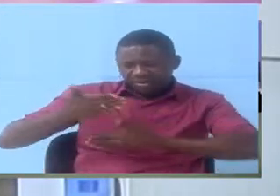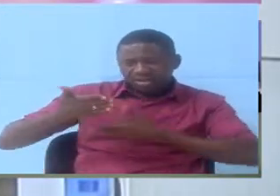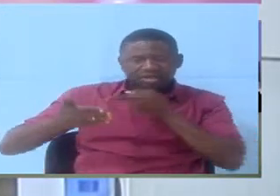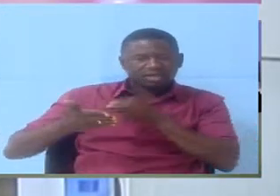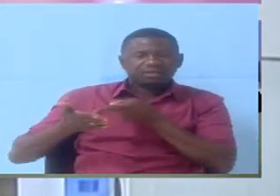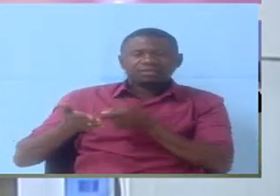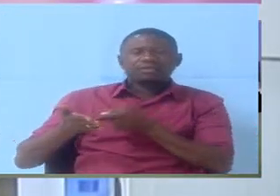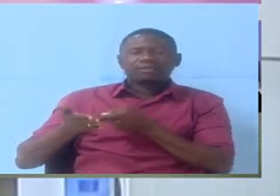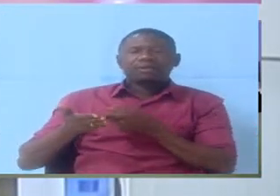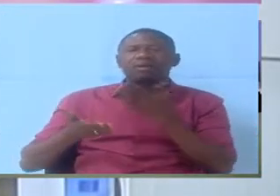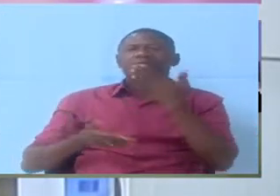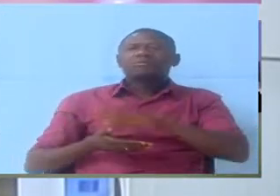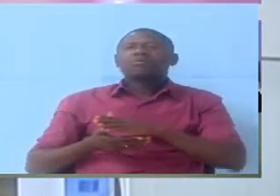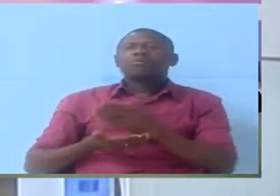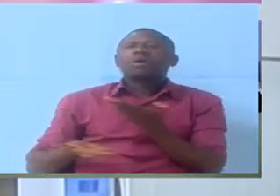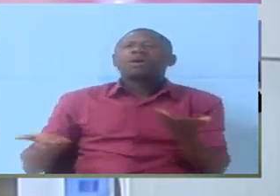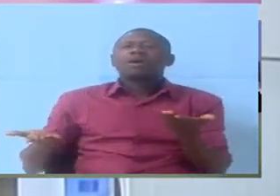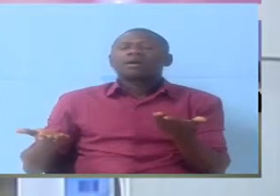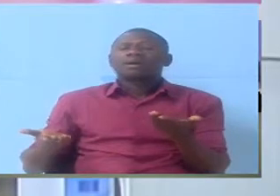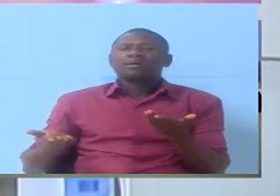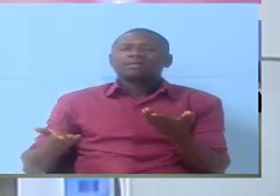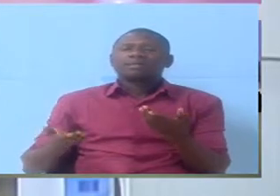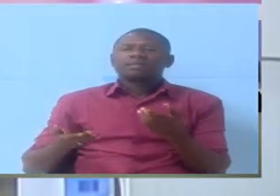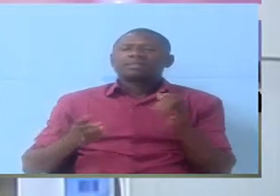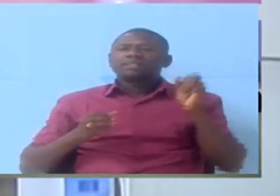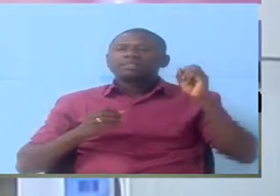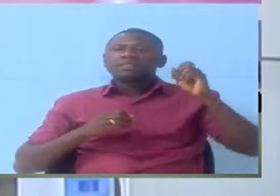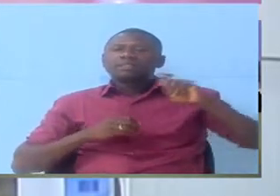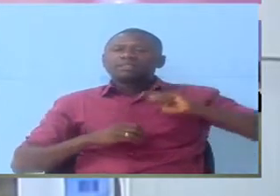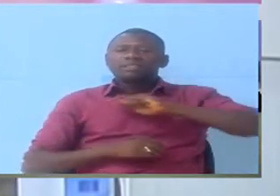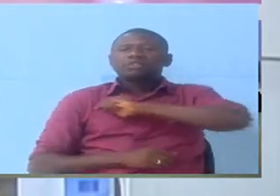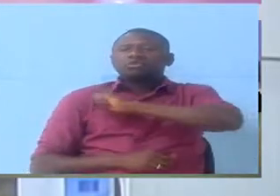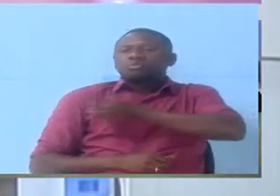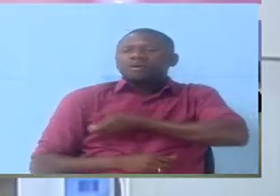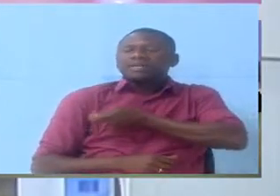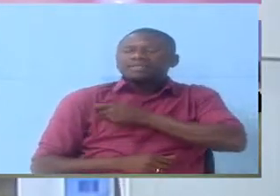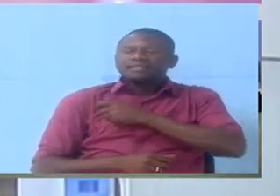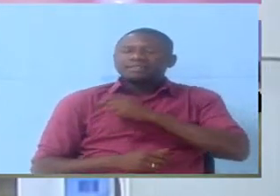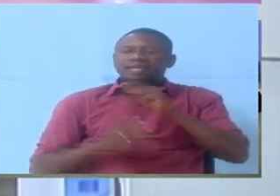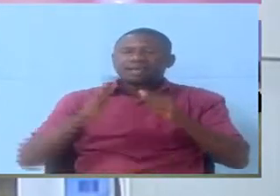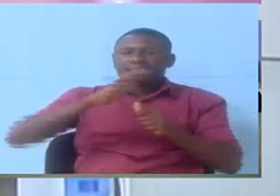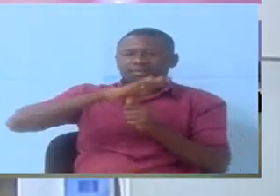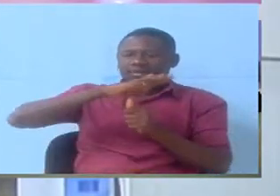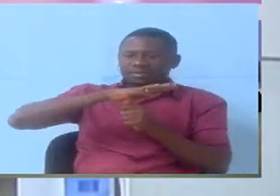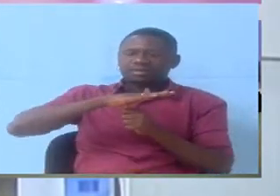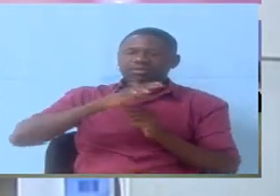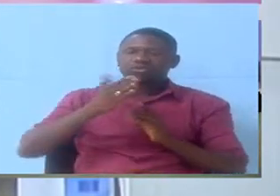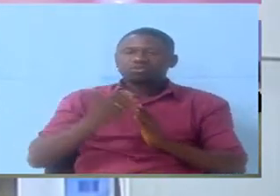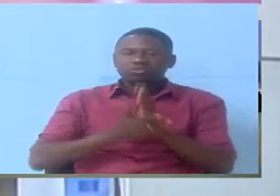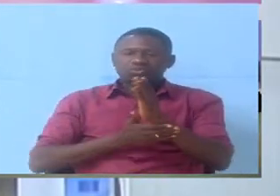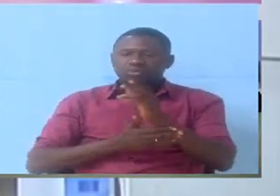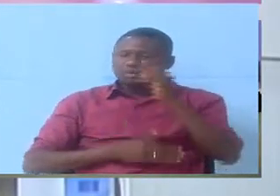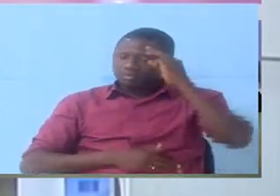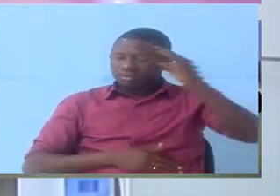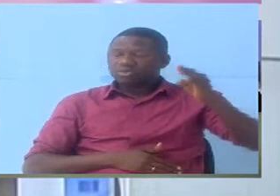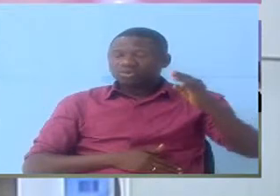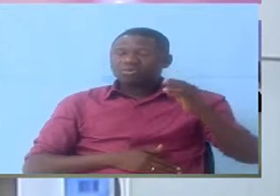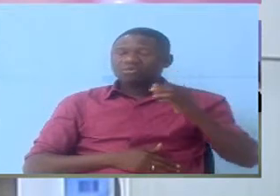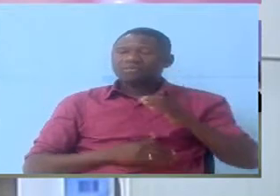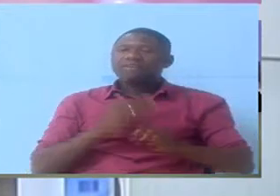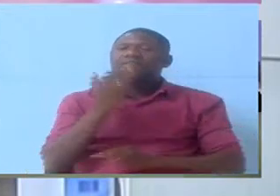from the Spanish embassy through the Ministry of Foreign Affairs